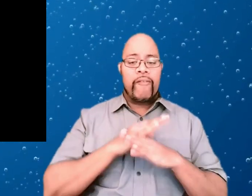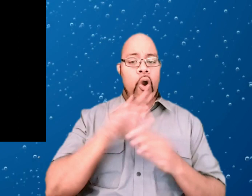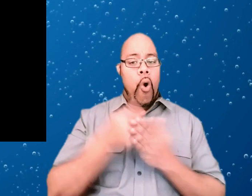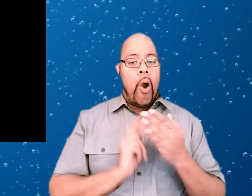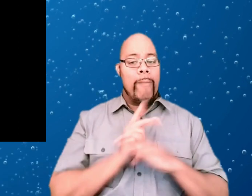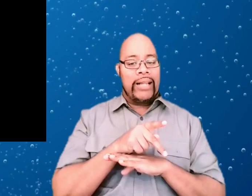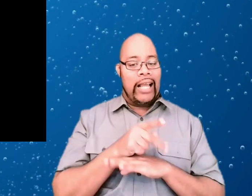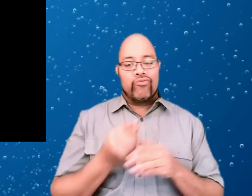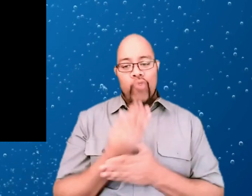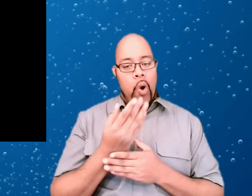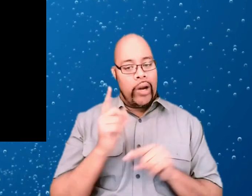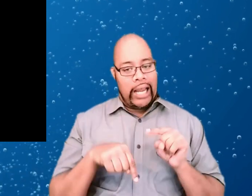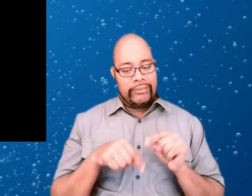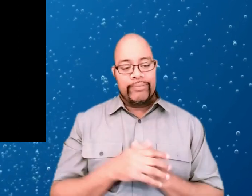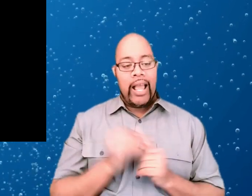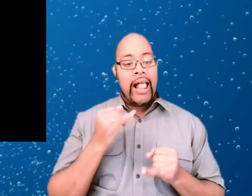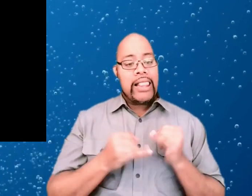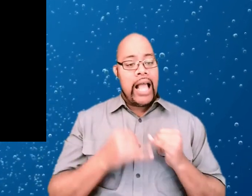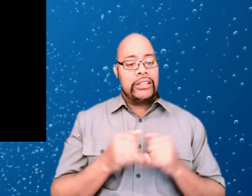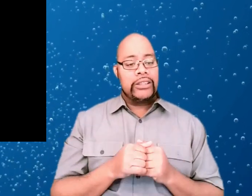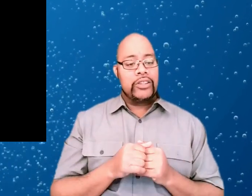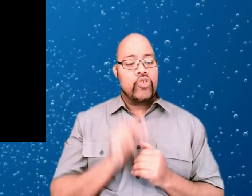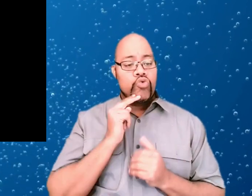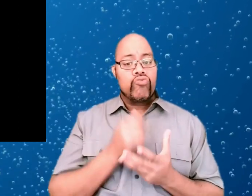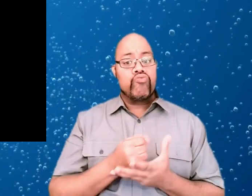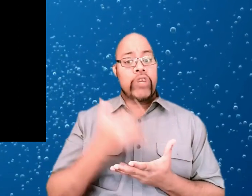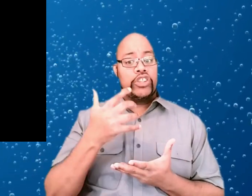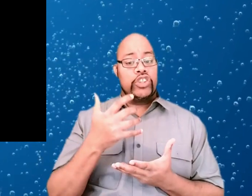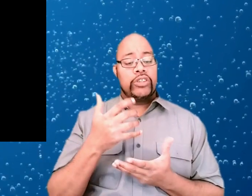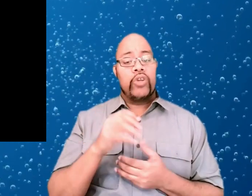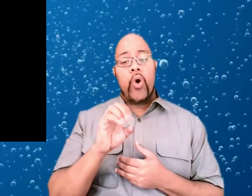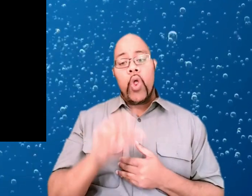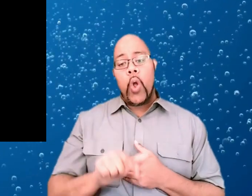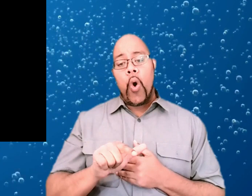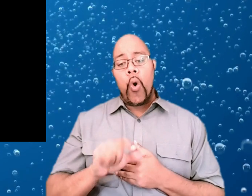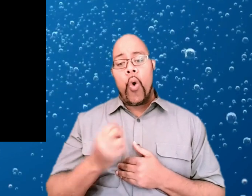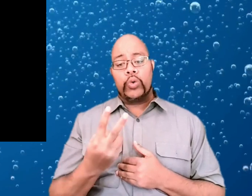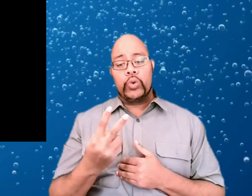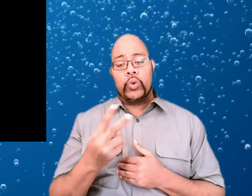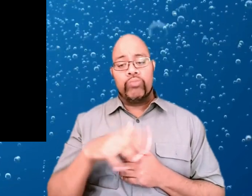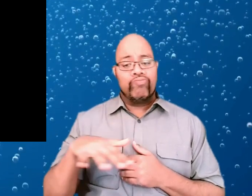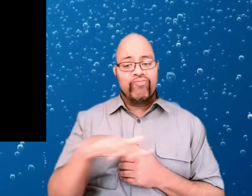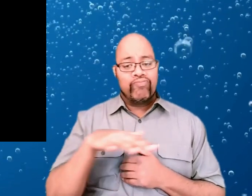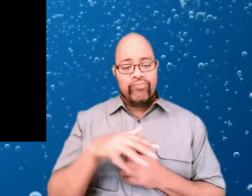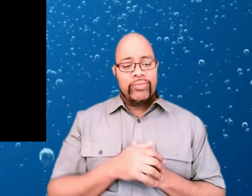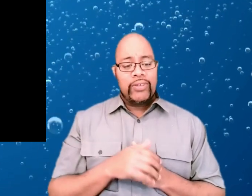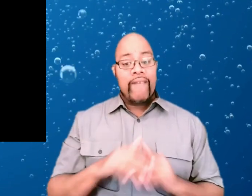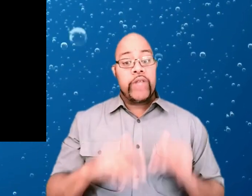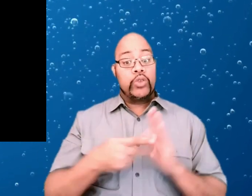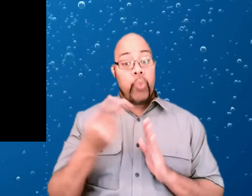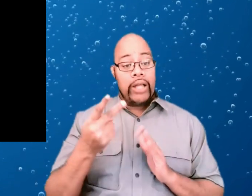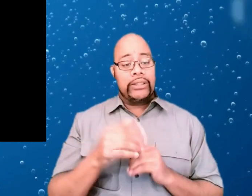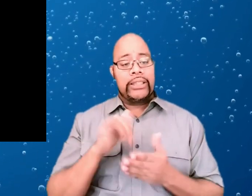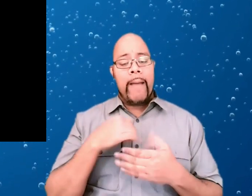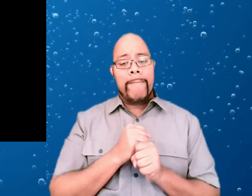prevent all plant life. Lastly, there's the nutrient-rich, anaerobic, low oxygen content, low marsh. Flooded